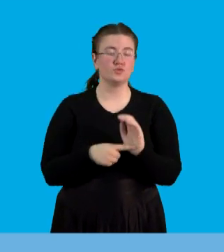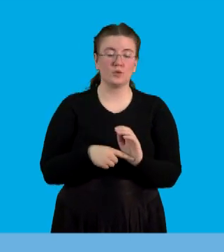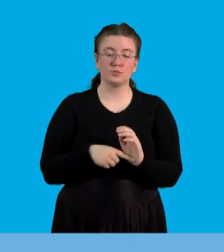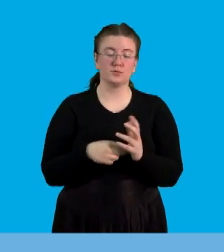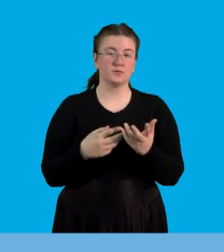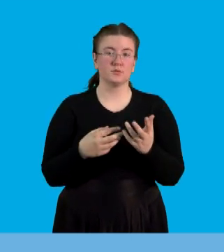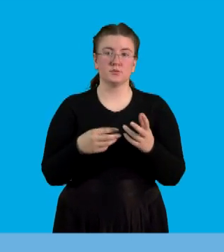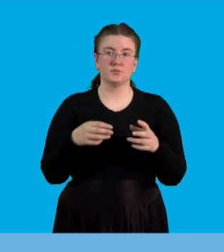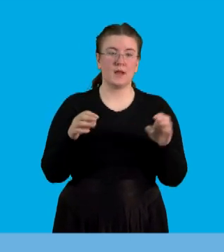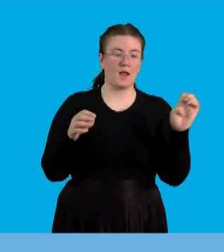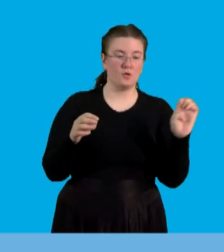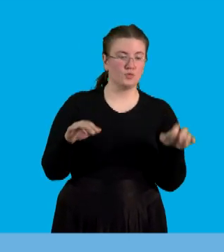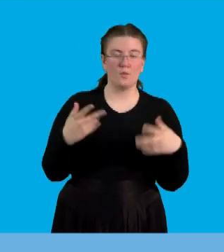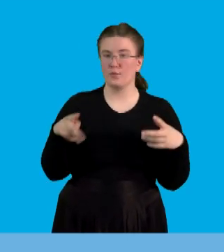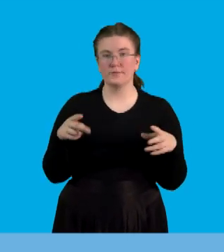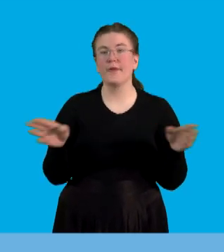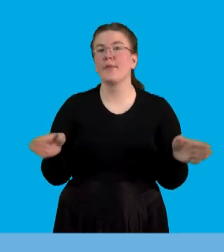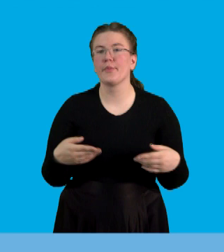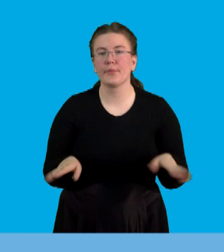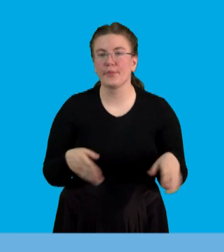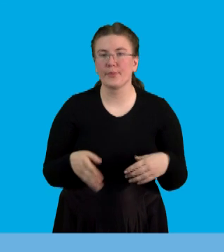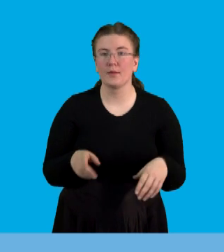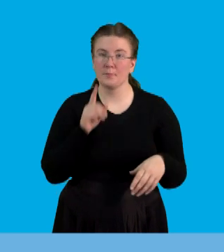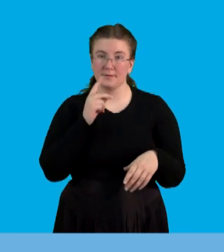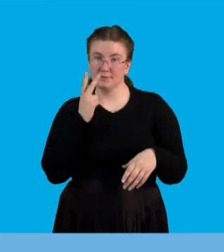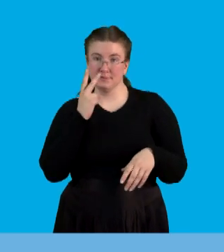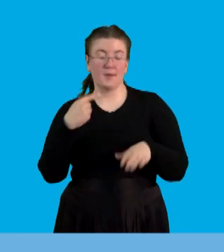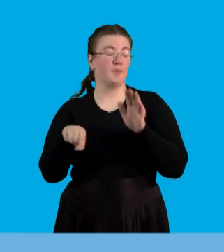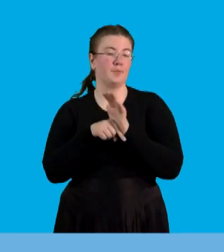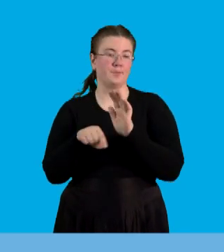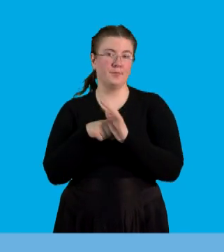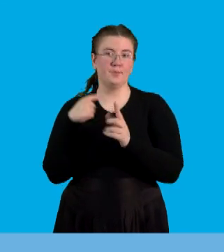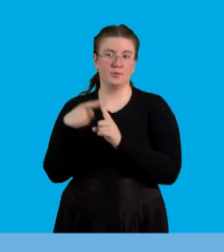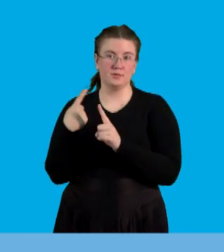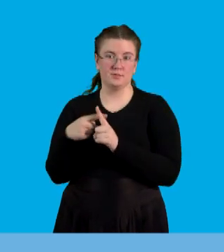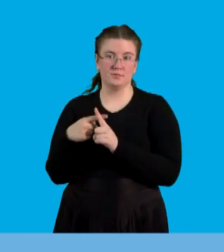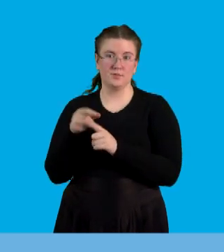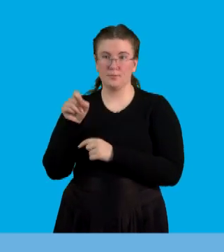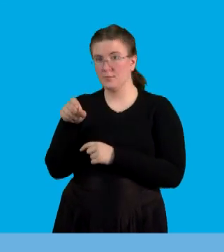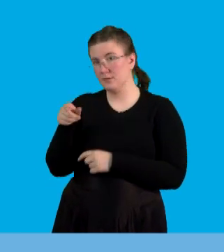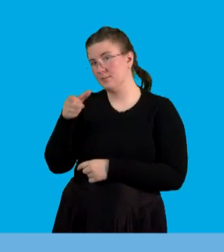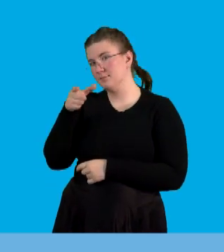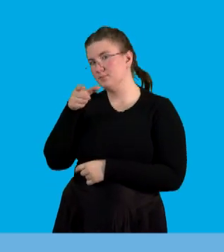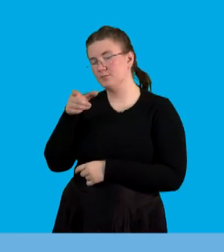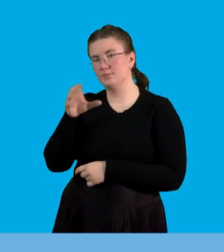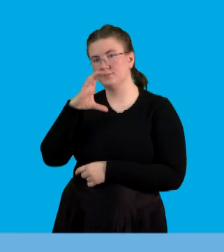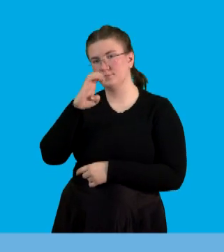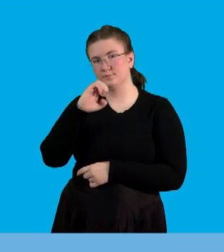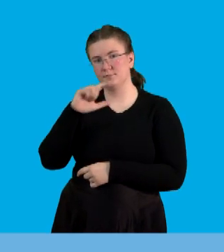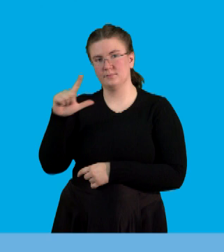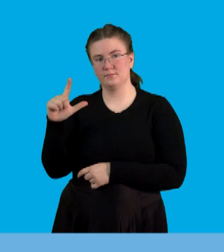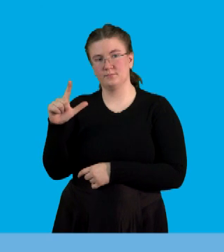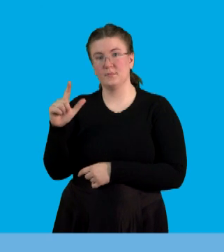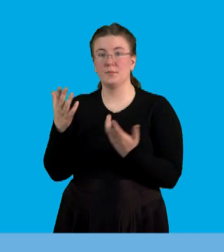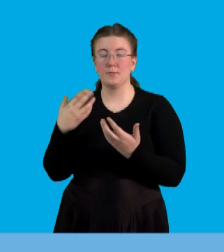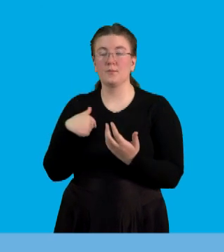negative terminal, and that is your positive terminal. And this device that we're seeing here, that is our cell. If I have more than one of